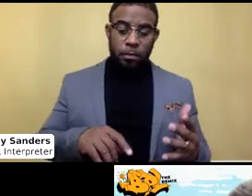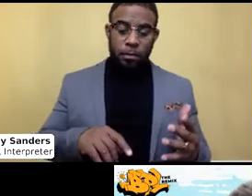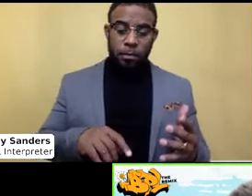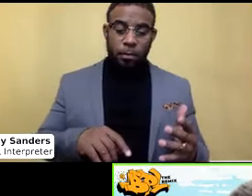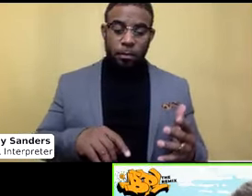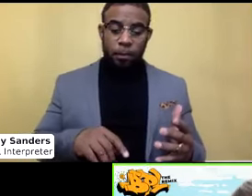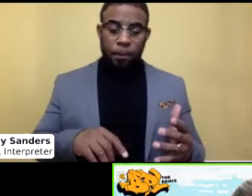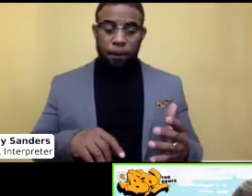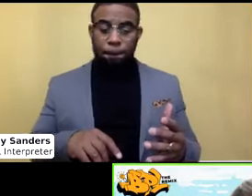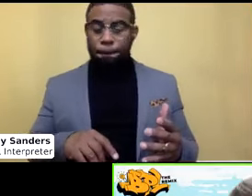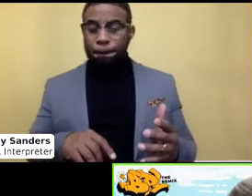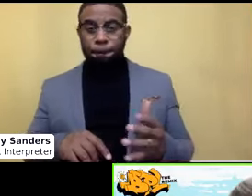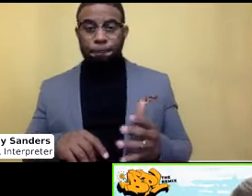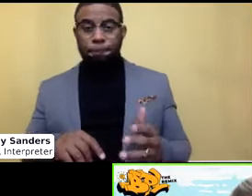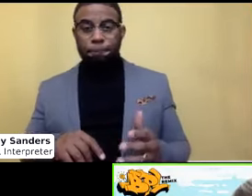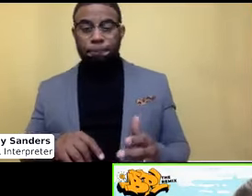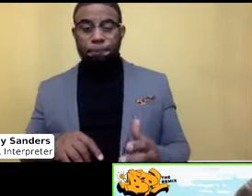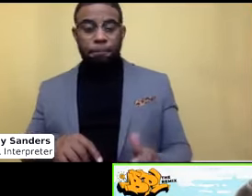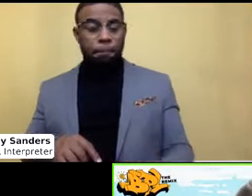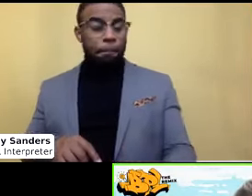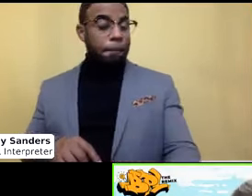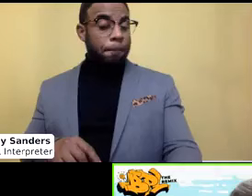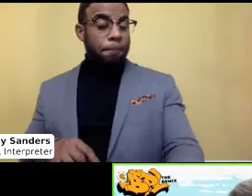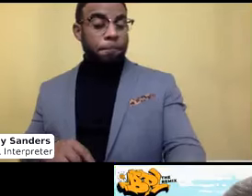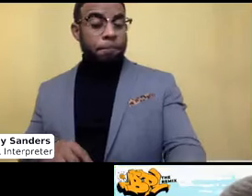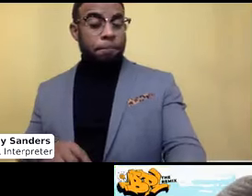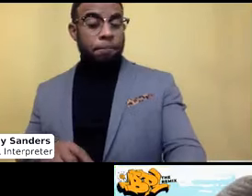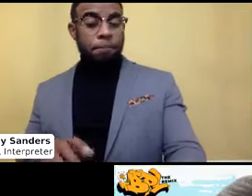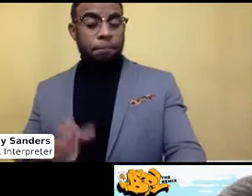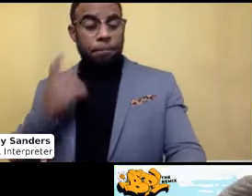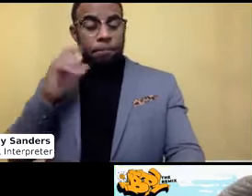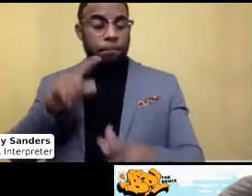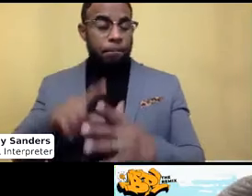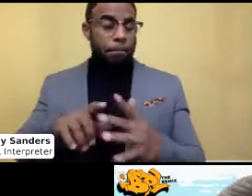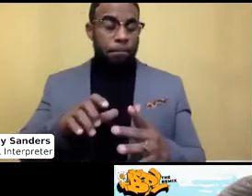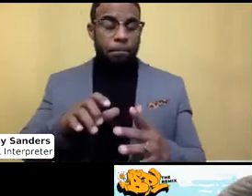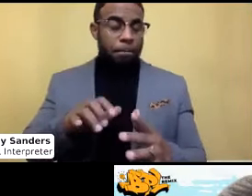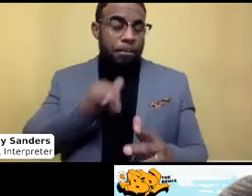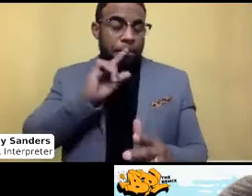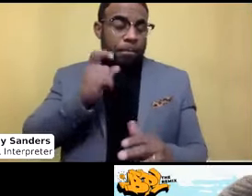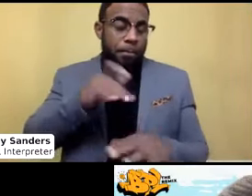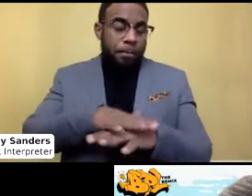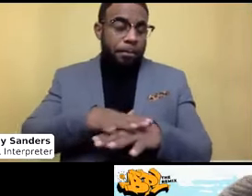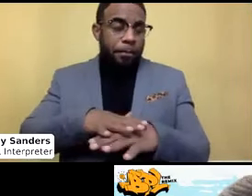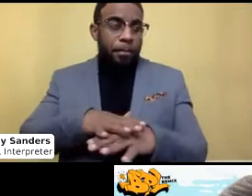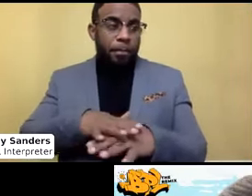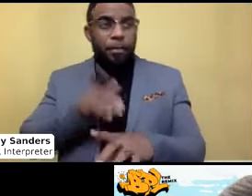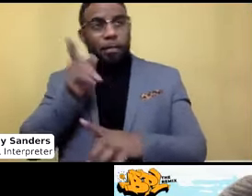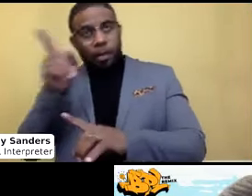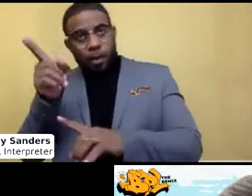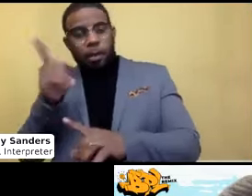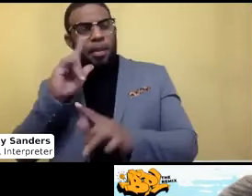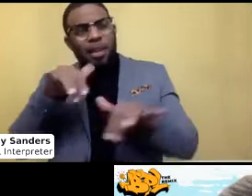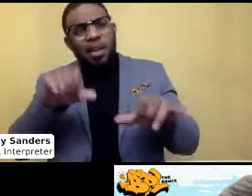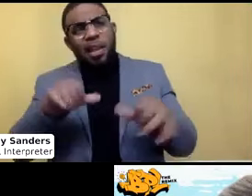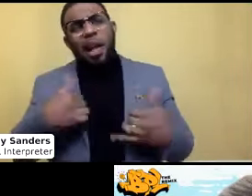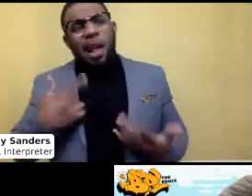name. Desiccating. In terms of and it's not just him, but yeah,